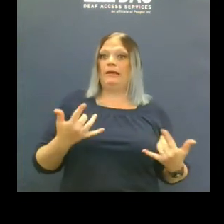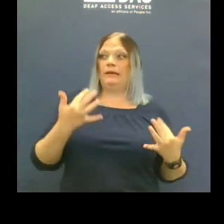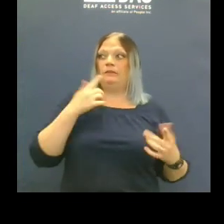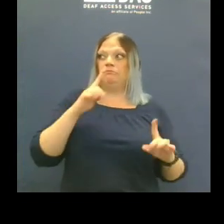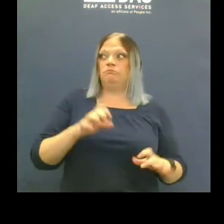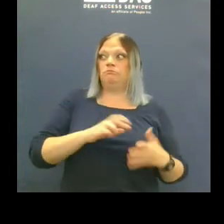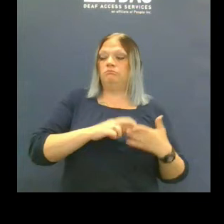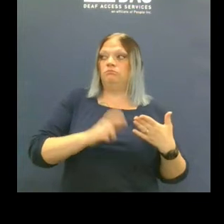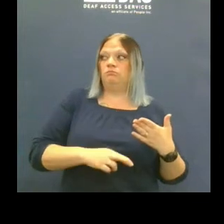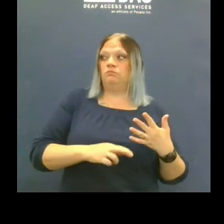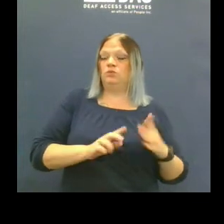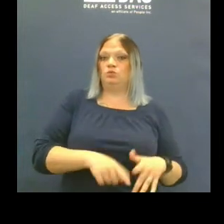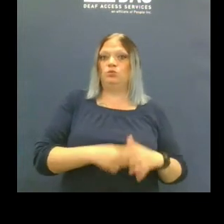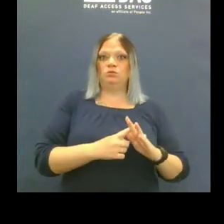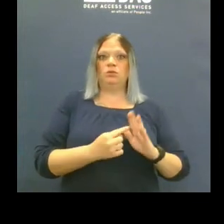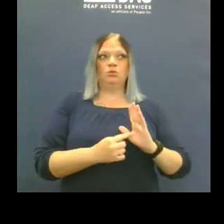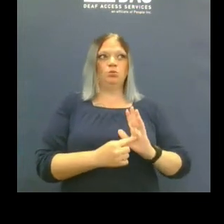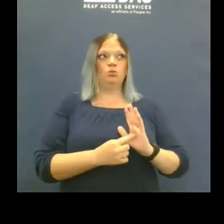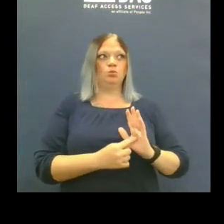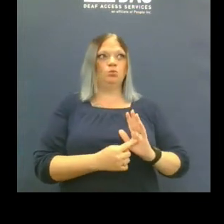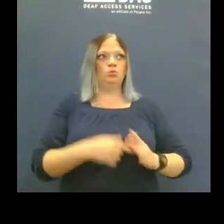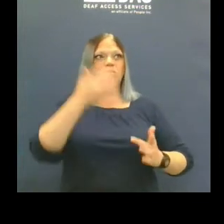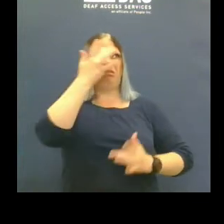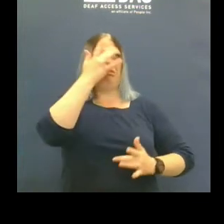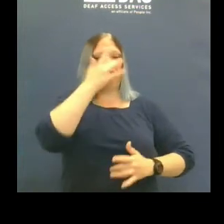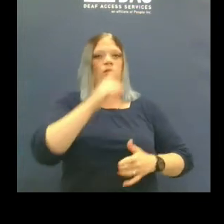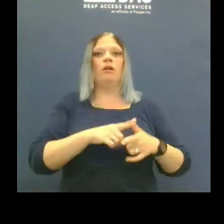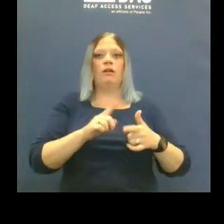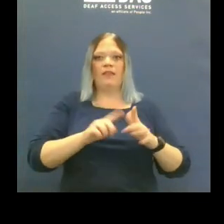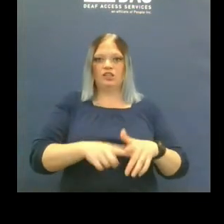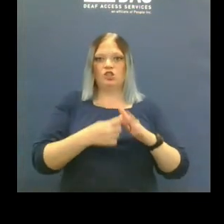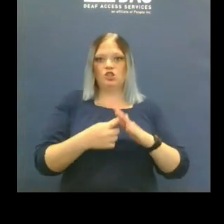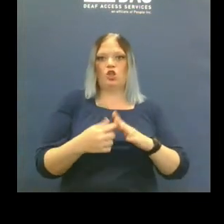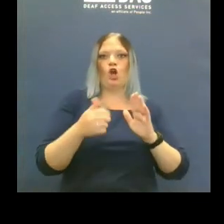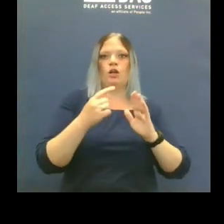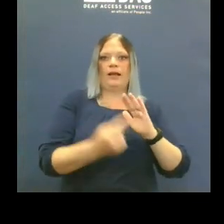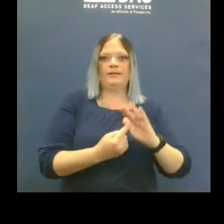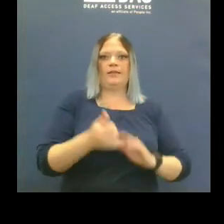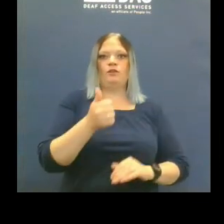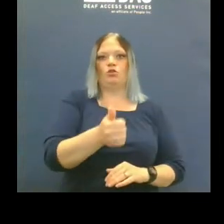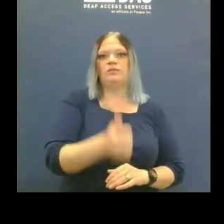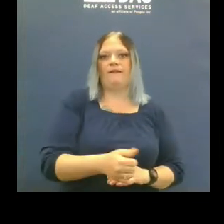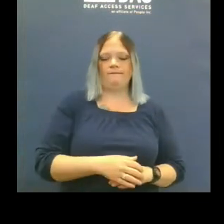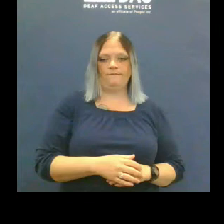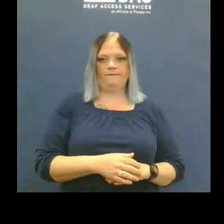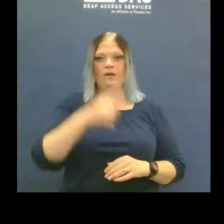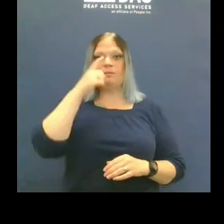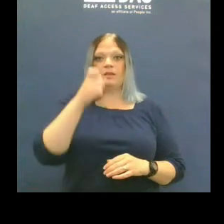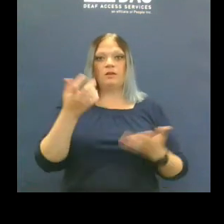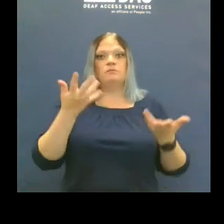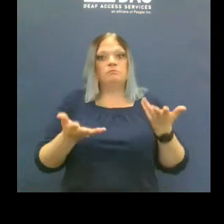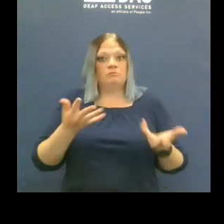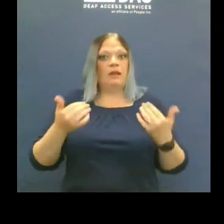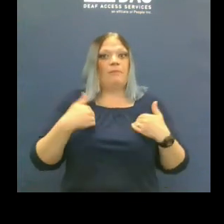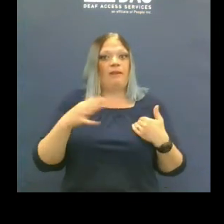symptoms, please put yourself in isolation, because you either have COVID-19 or you have something else that are going to make other people sick around you. So